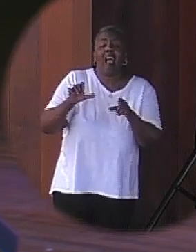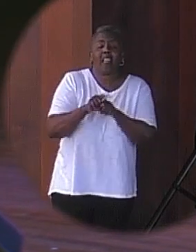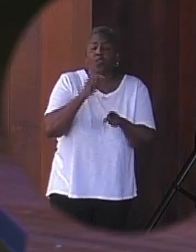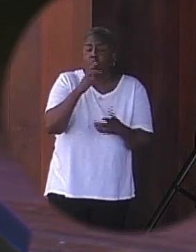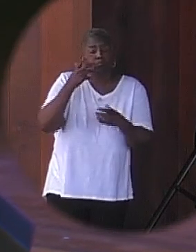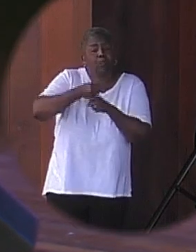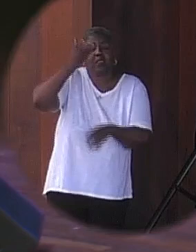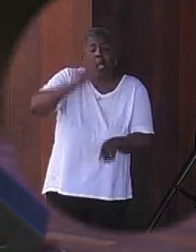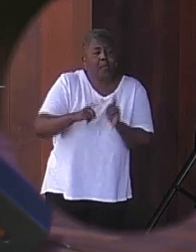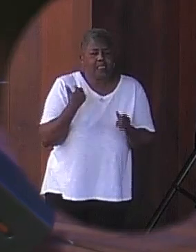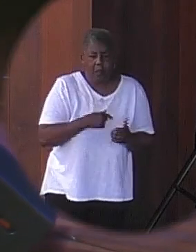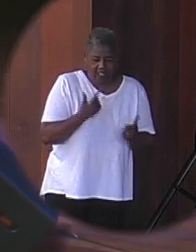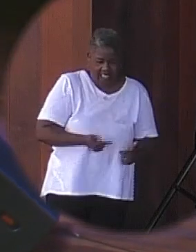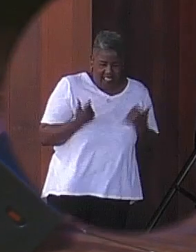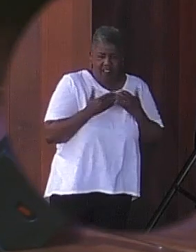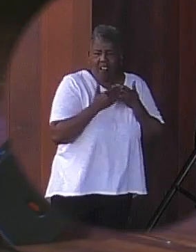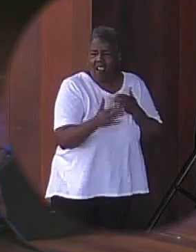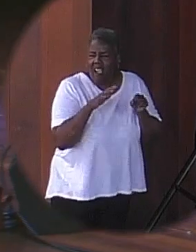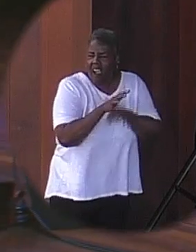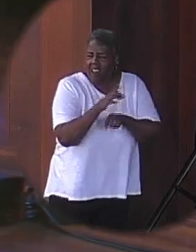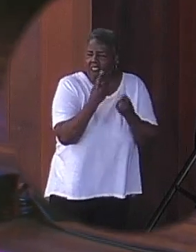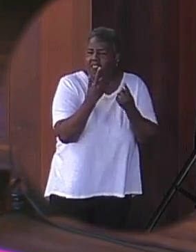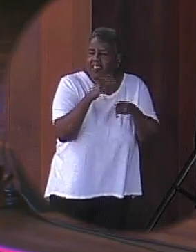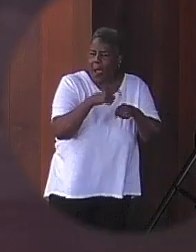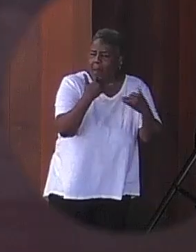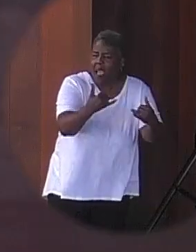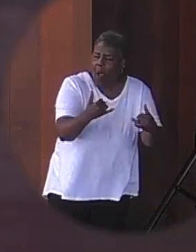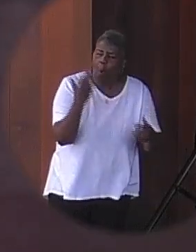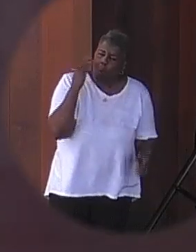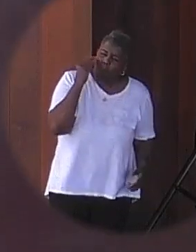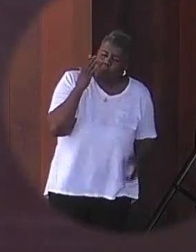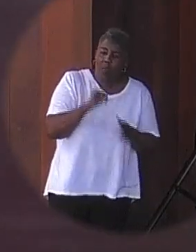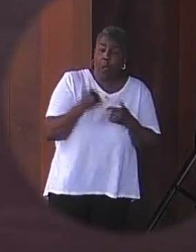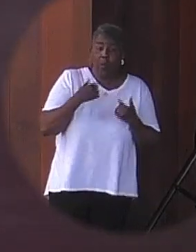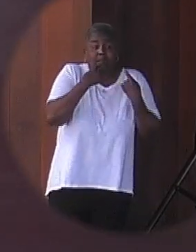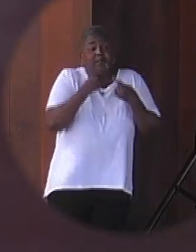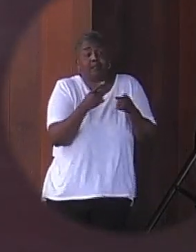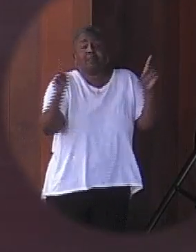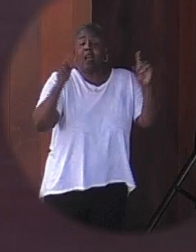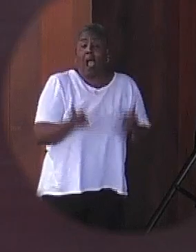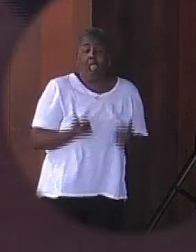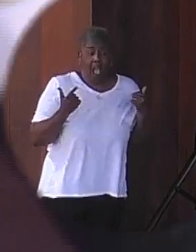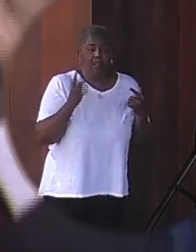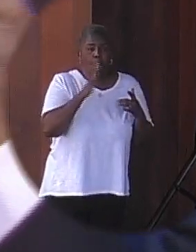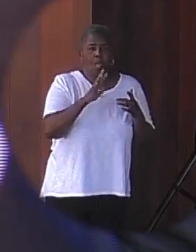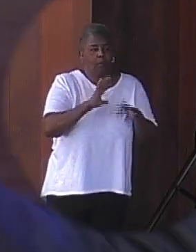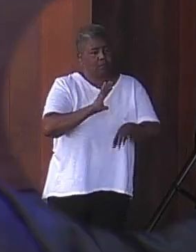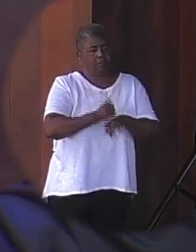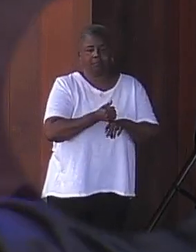trust God. But some of us have lived long enough now to declare that life will put you